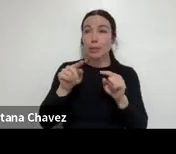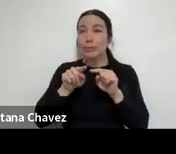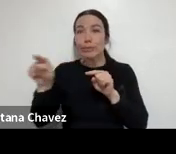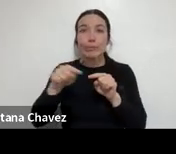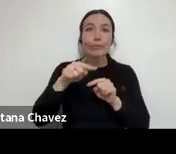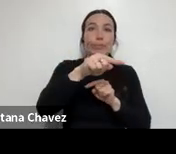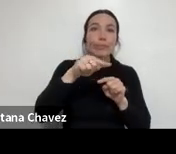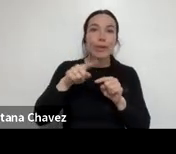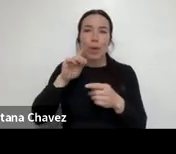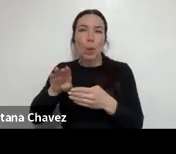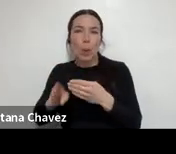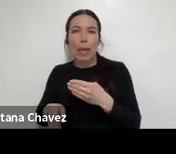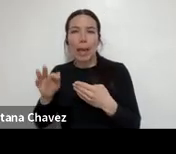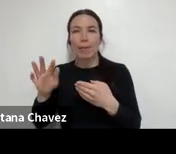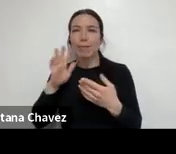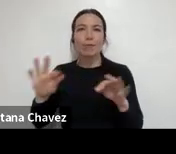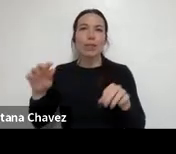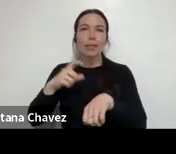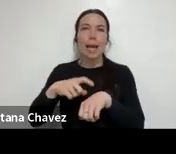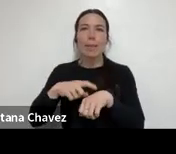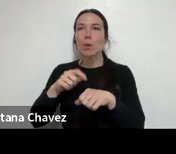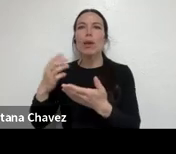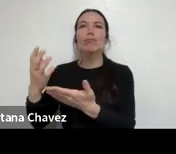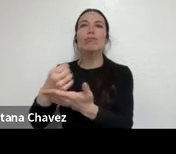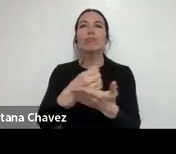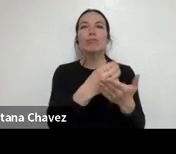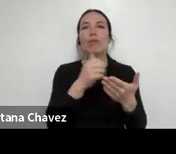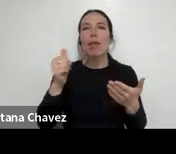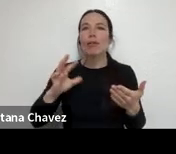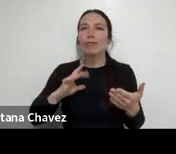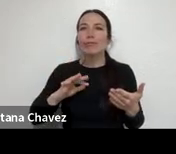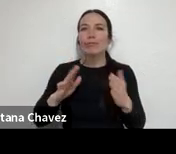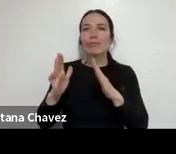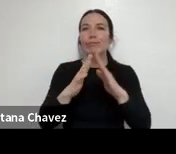to these other important destinations in Italy.